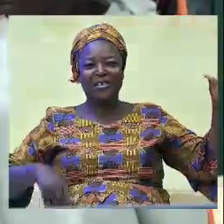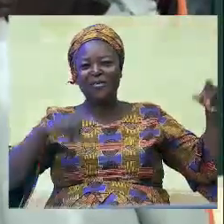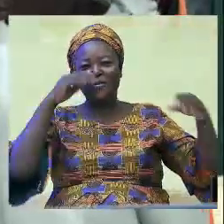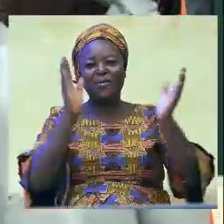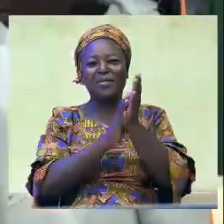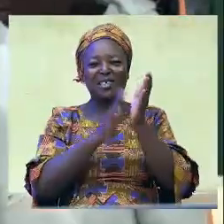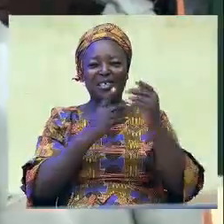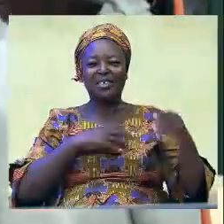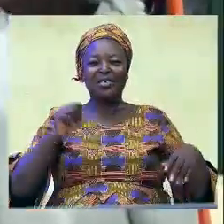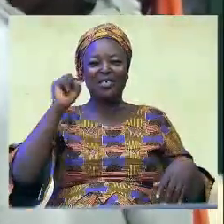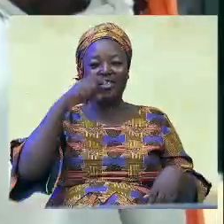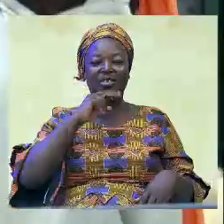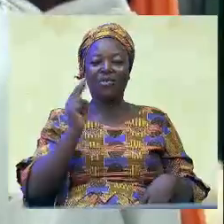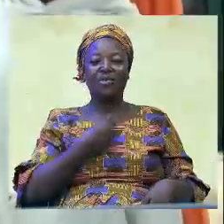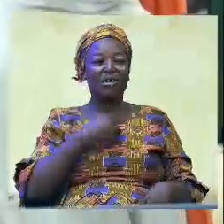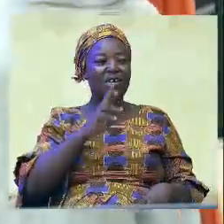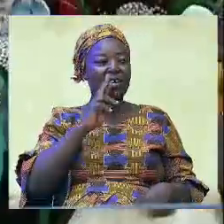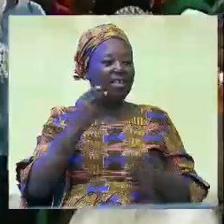Ada Quickets and let's